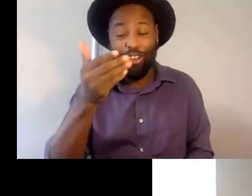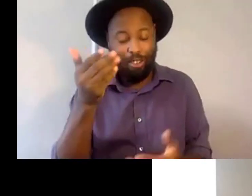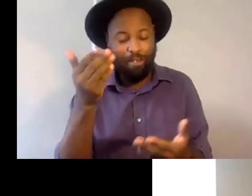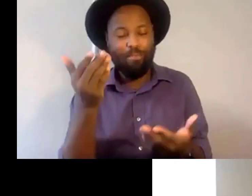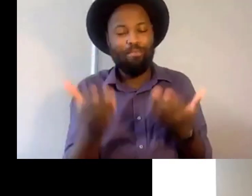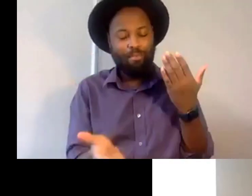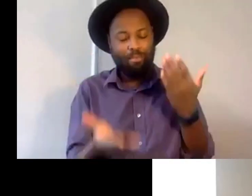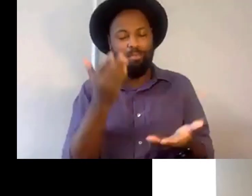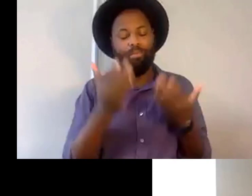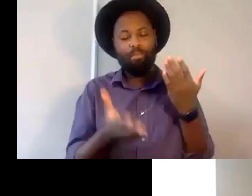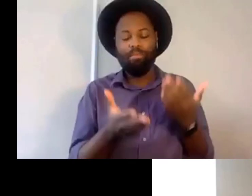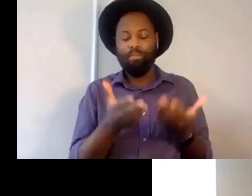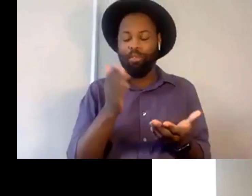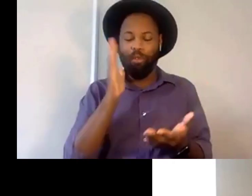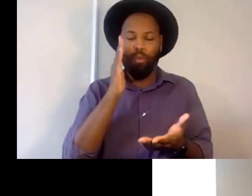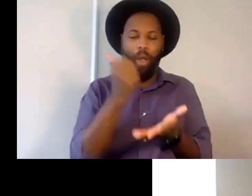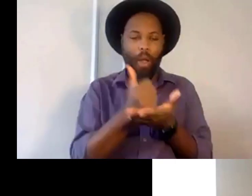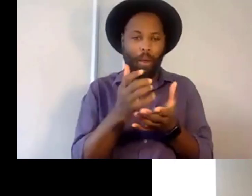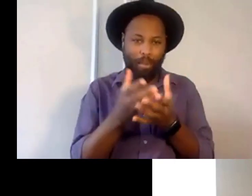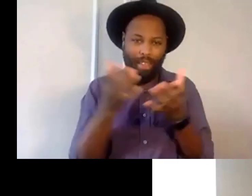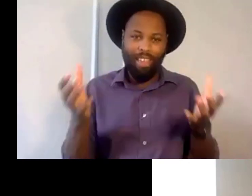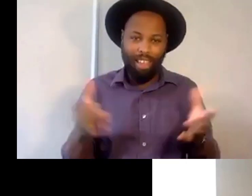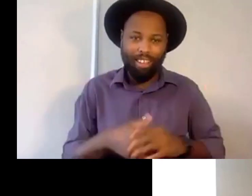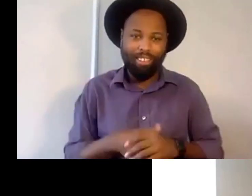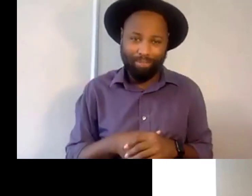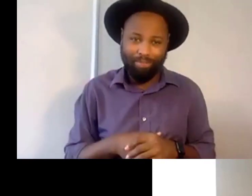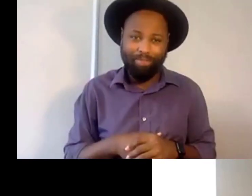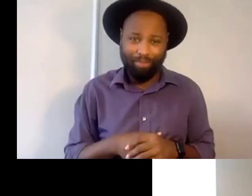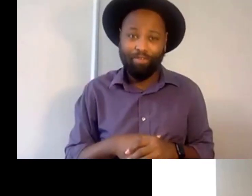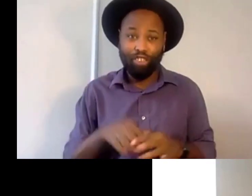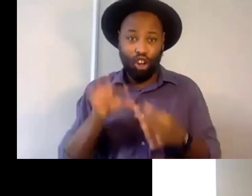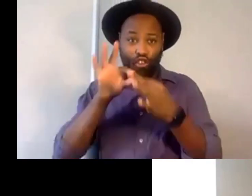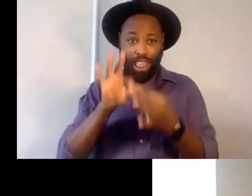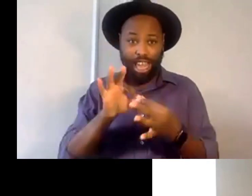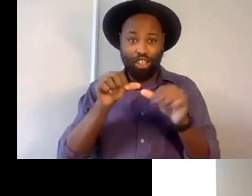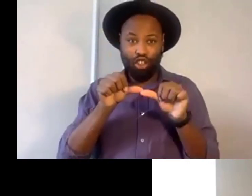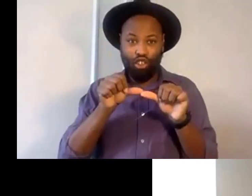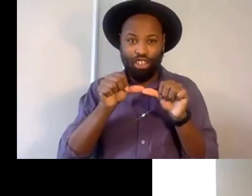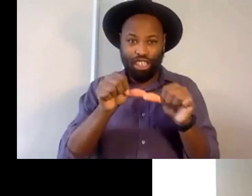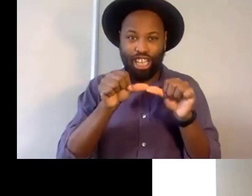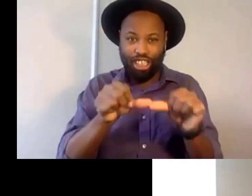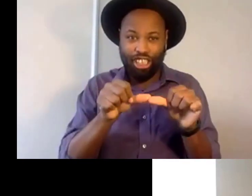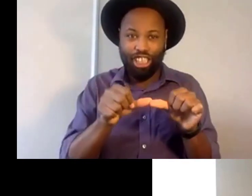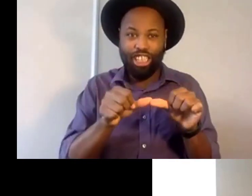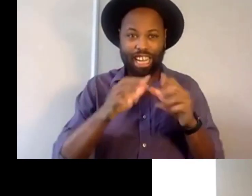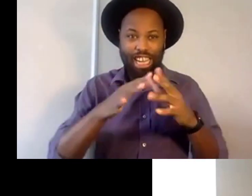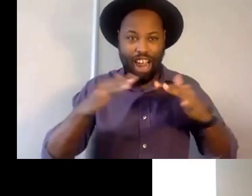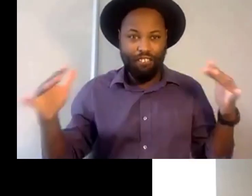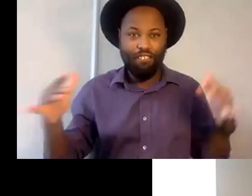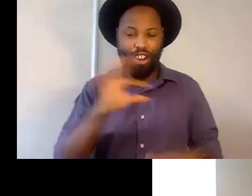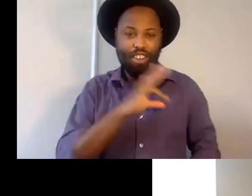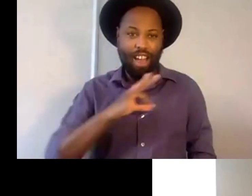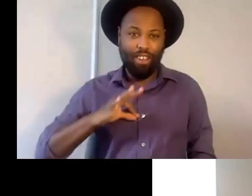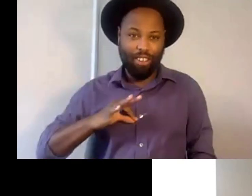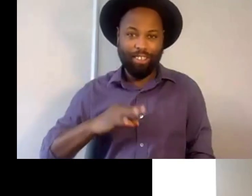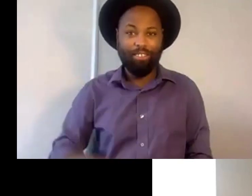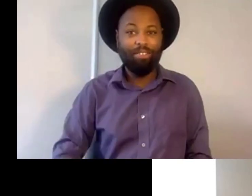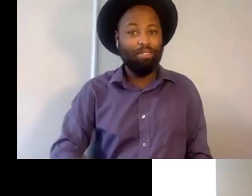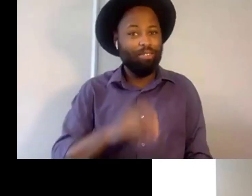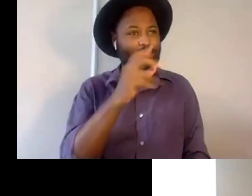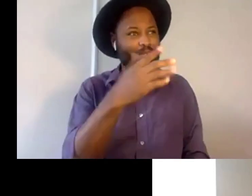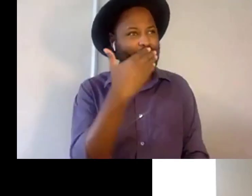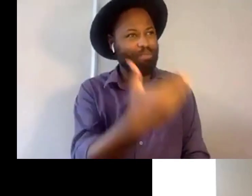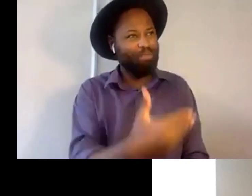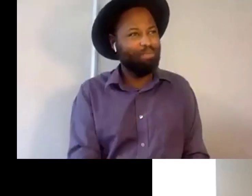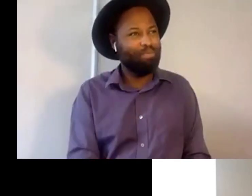a lot, working towards retention of diverse faculty. Thank you, Seretha. And